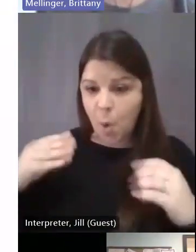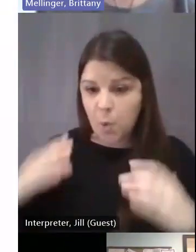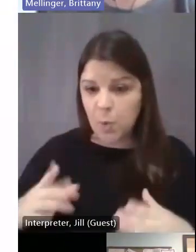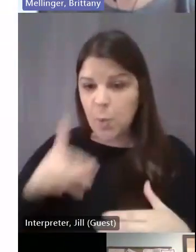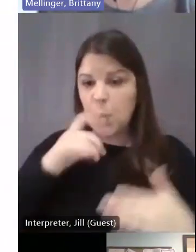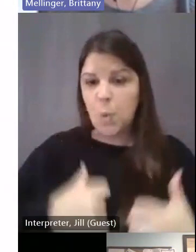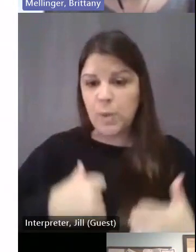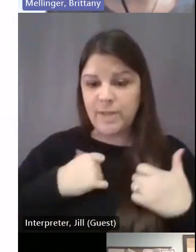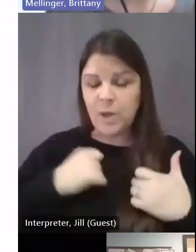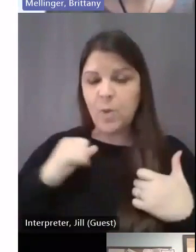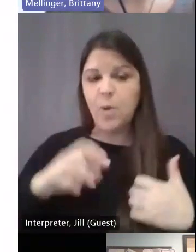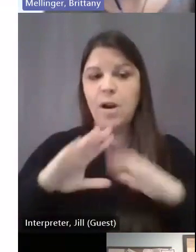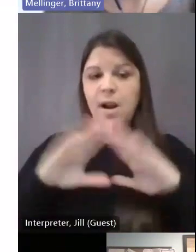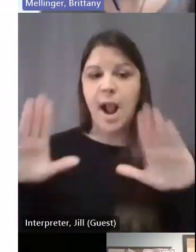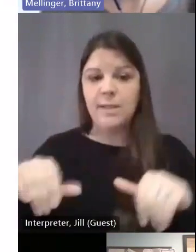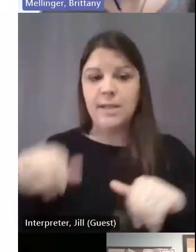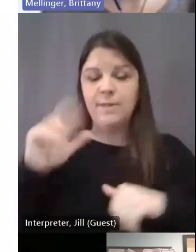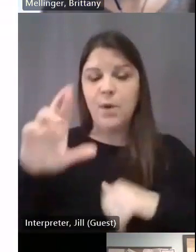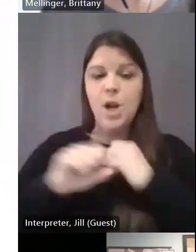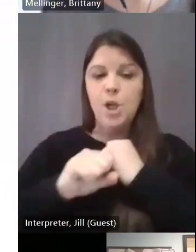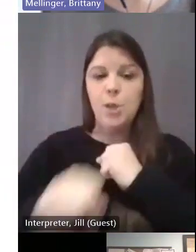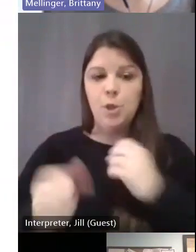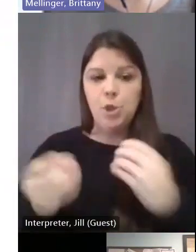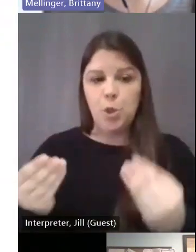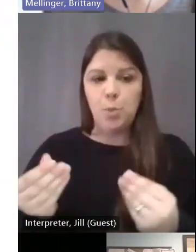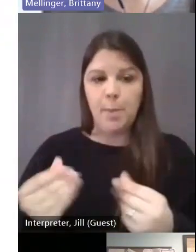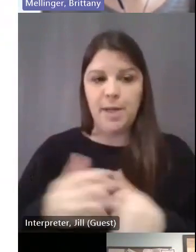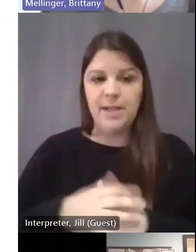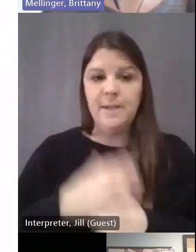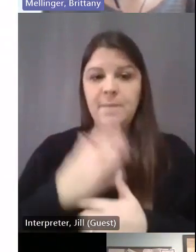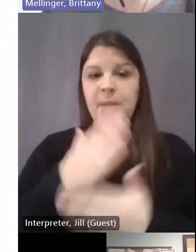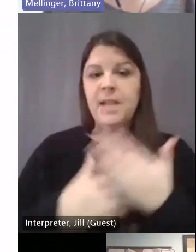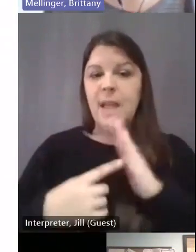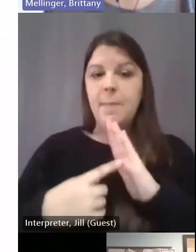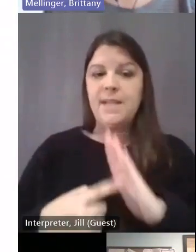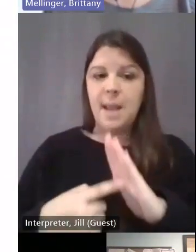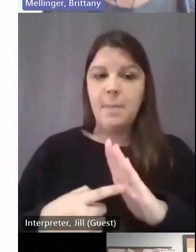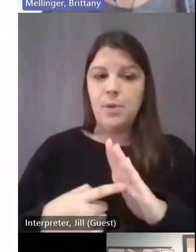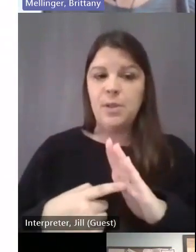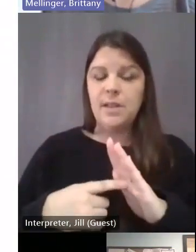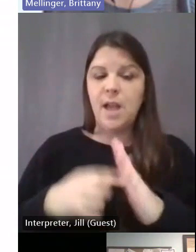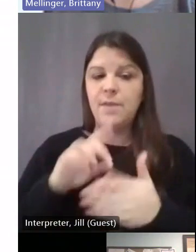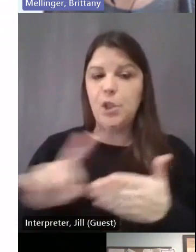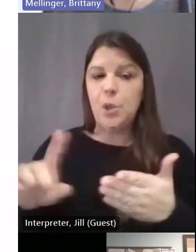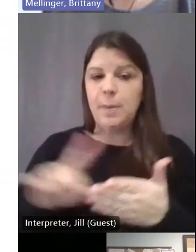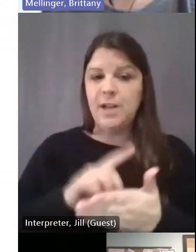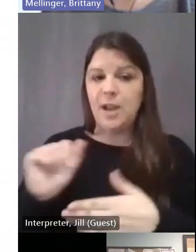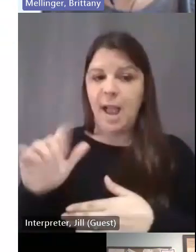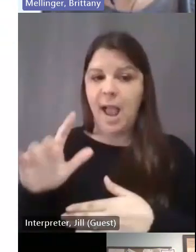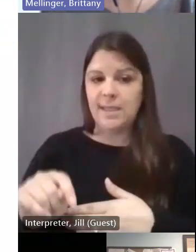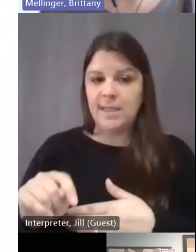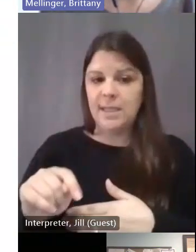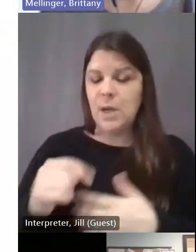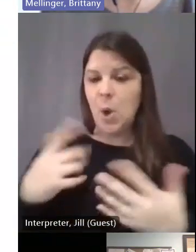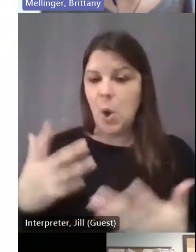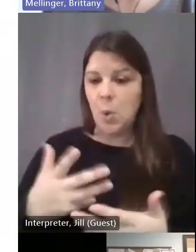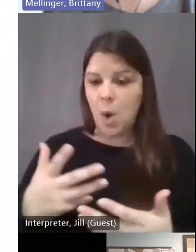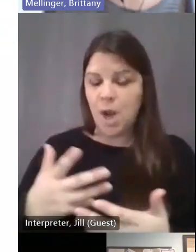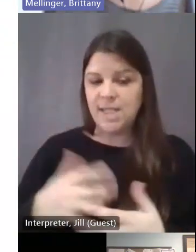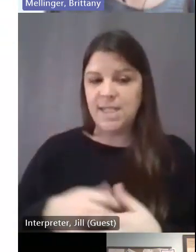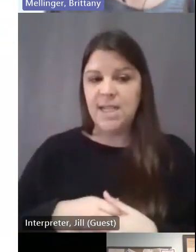or use of housing or commercial properties. So some examples of discriminatory acts under this